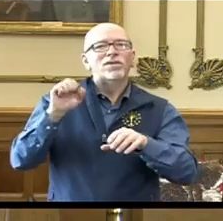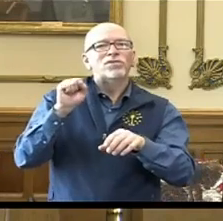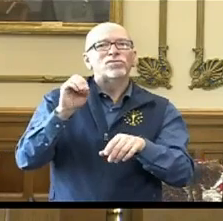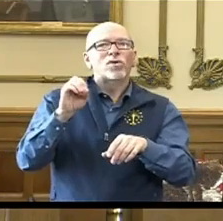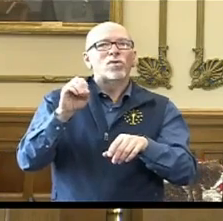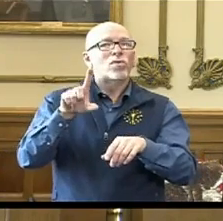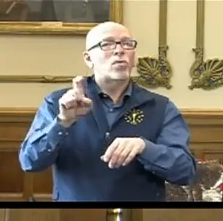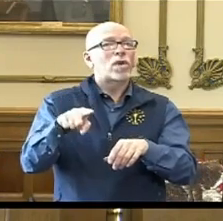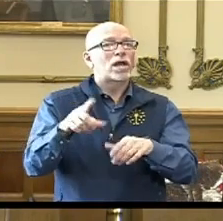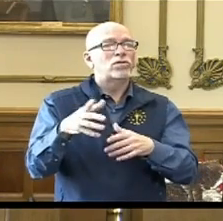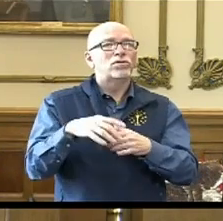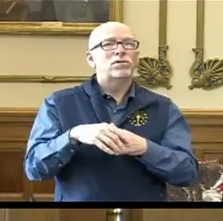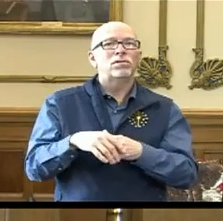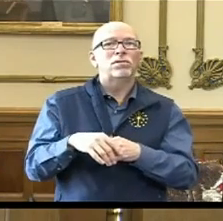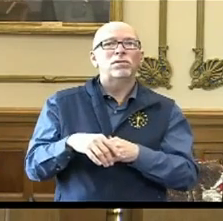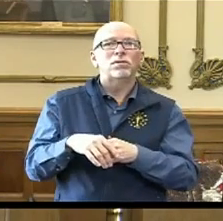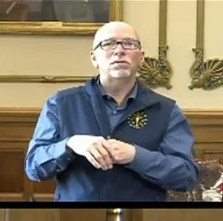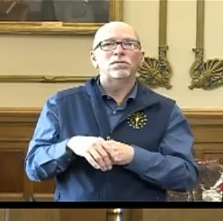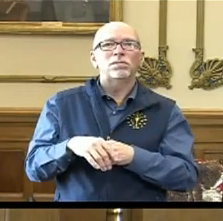about